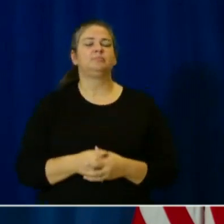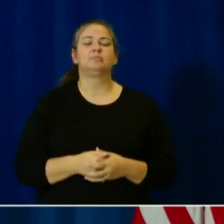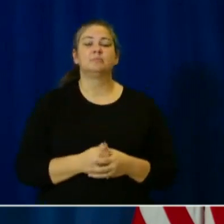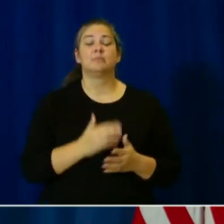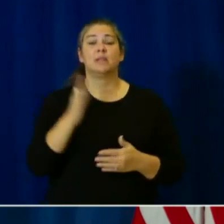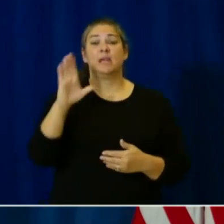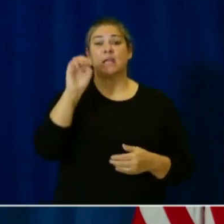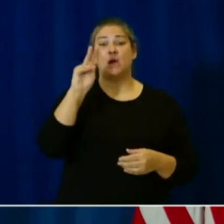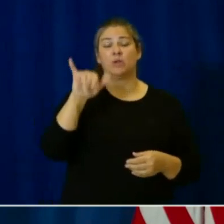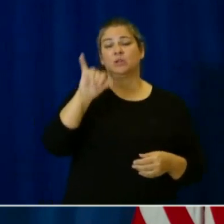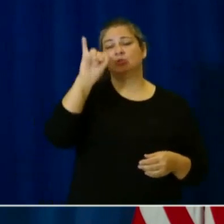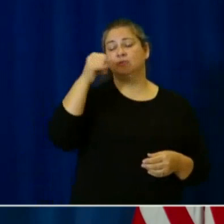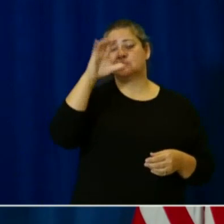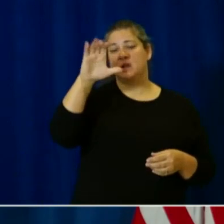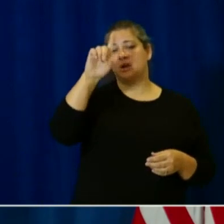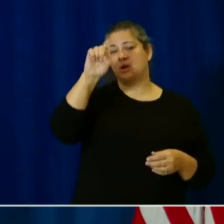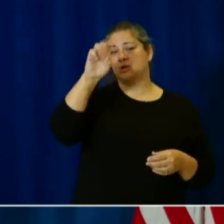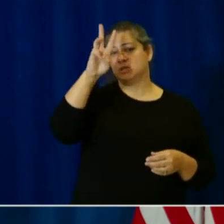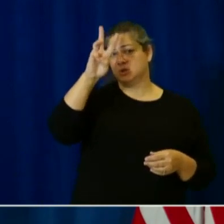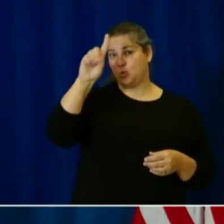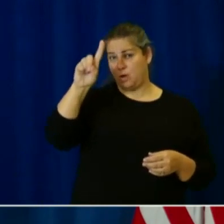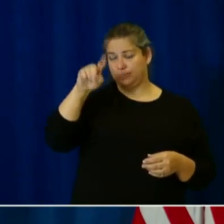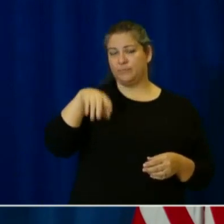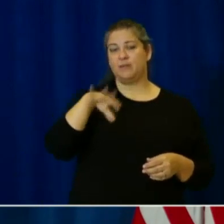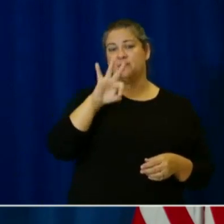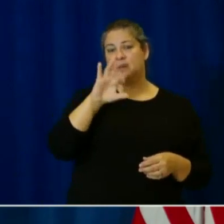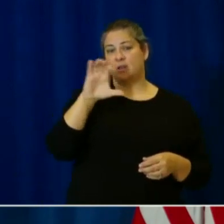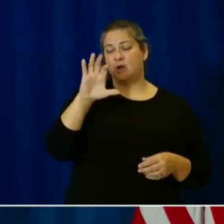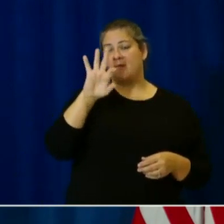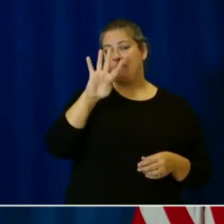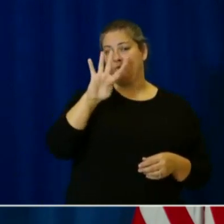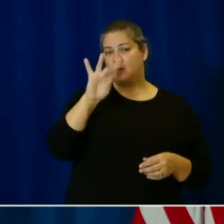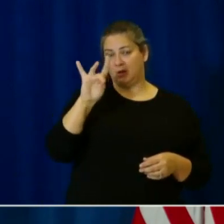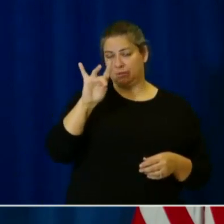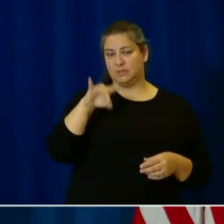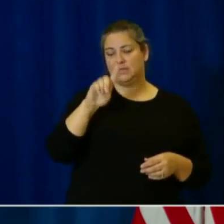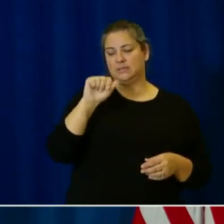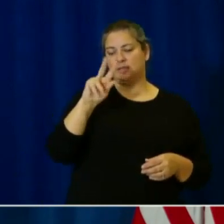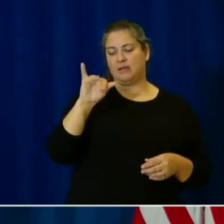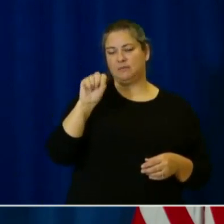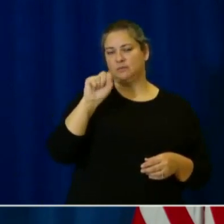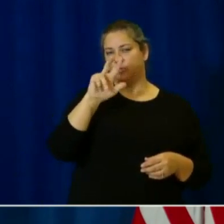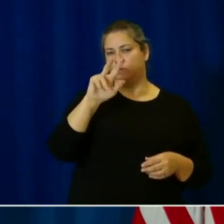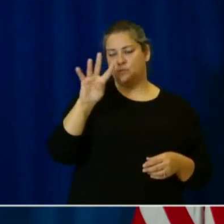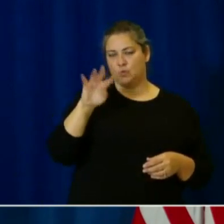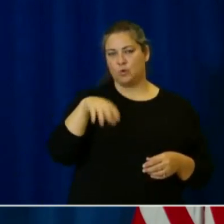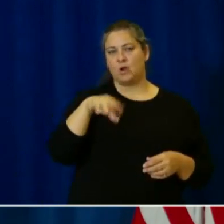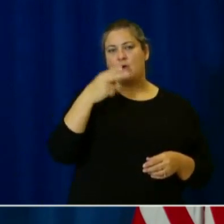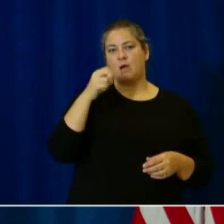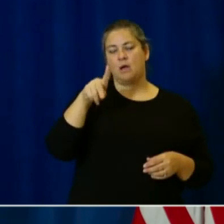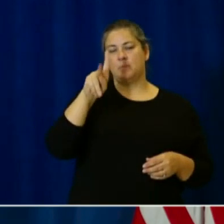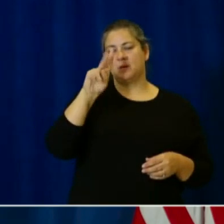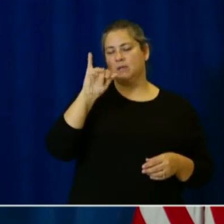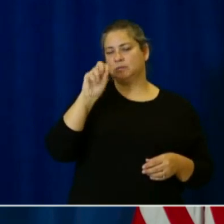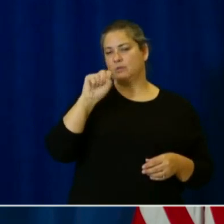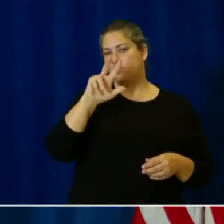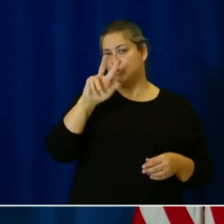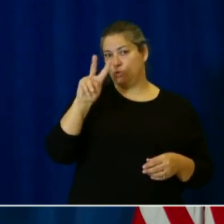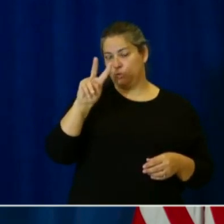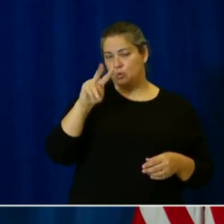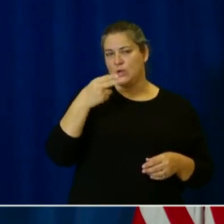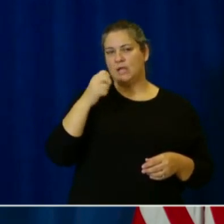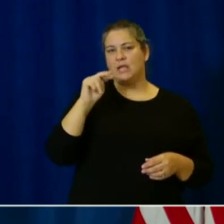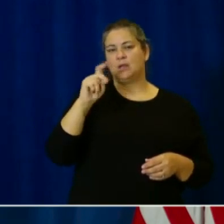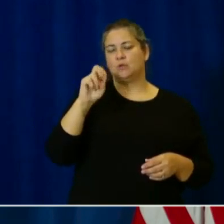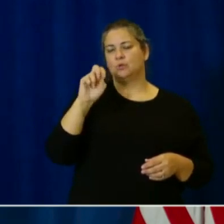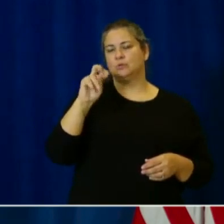county: Jefferson 161, Fayette 48, Davis 34, Hopkins 32,